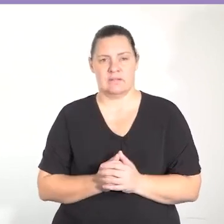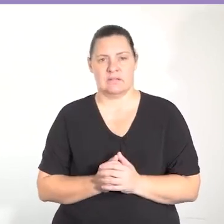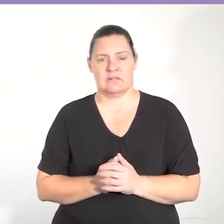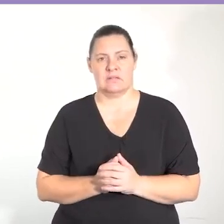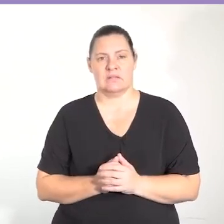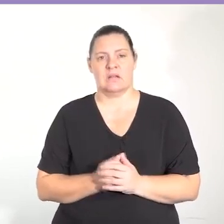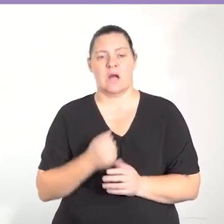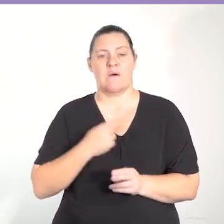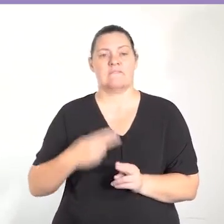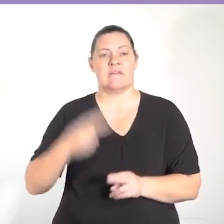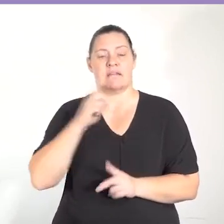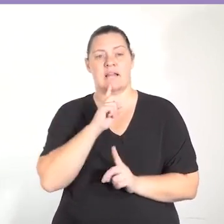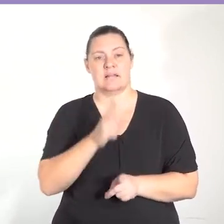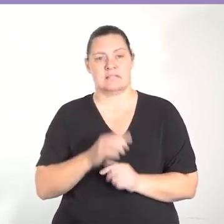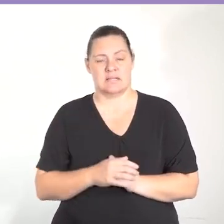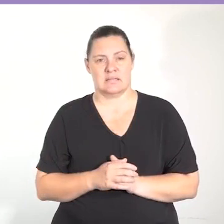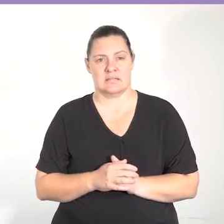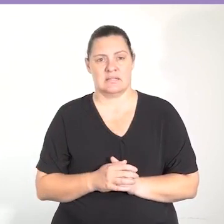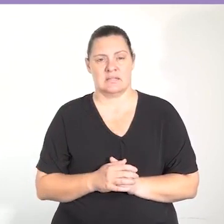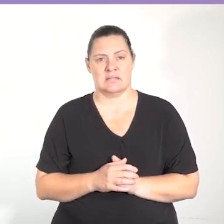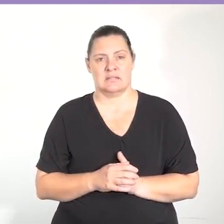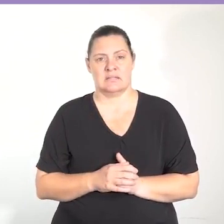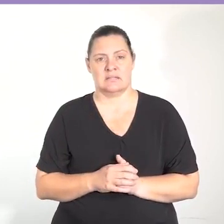12. And our final answer is